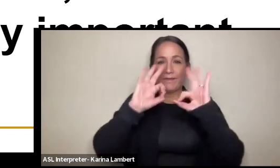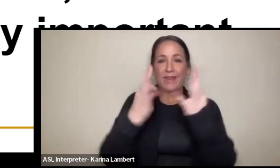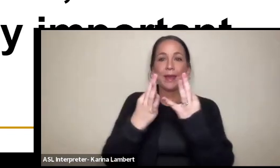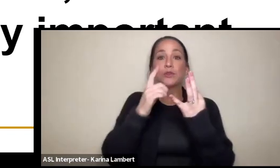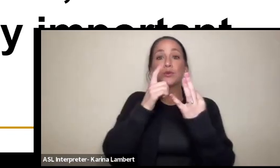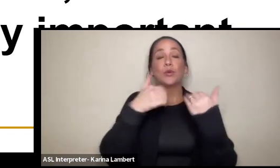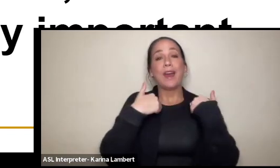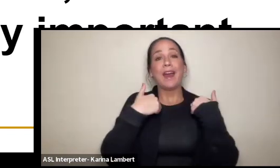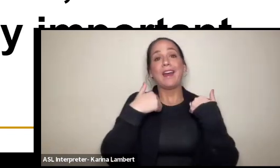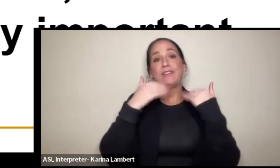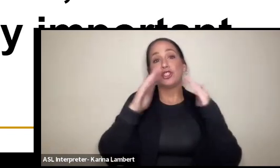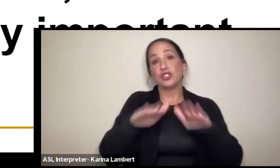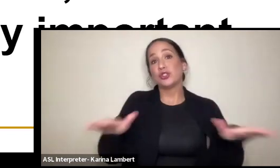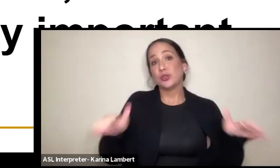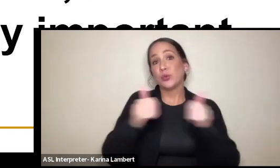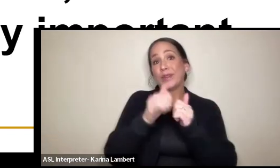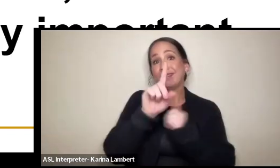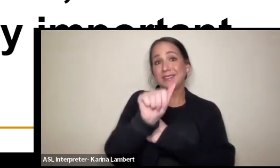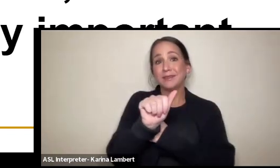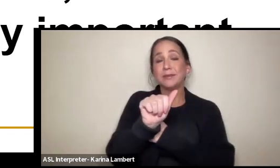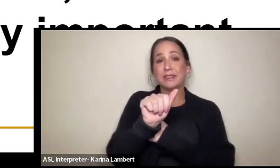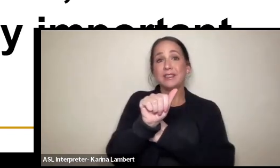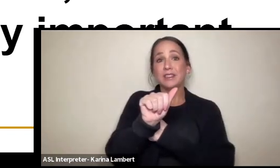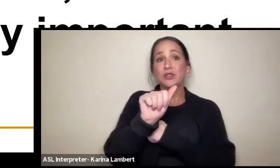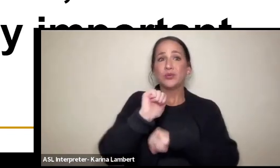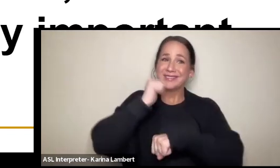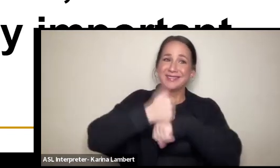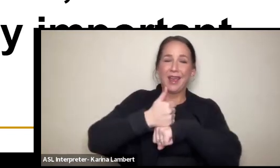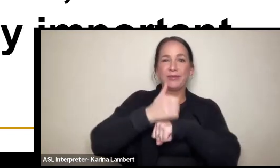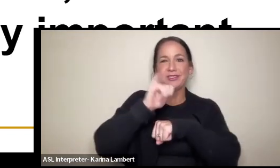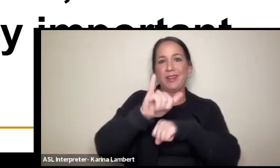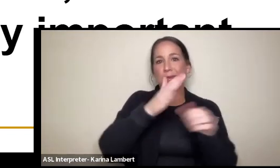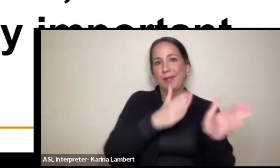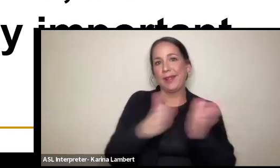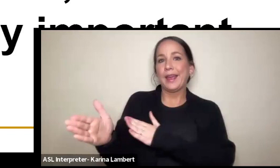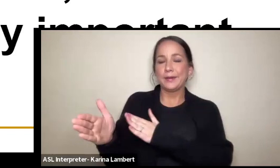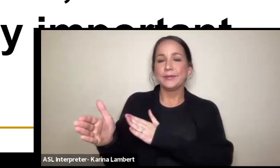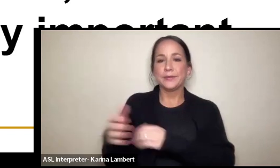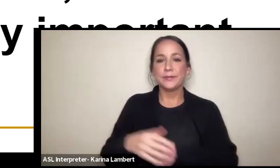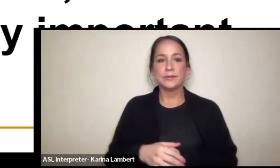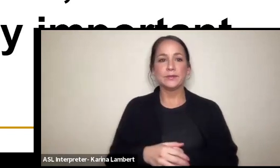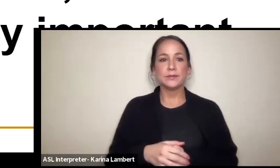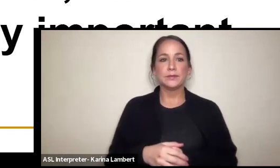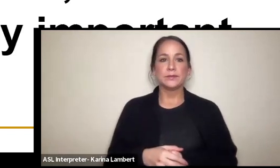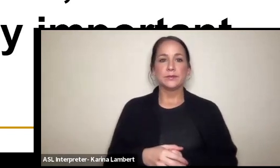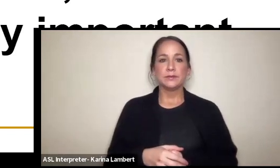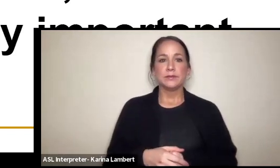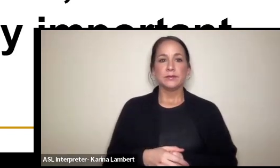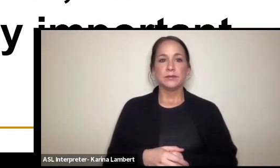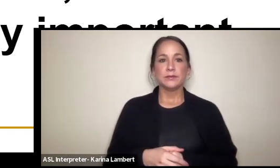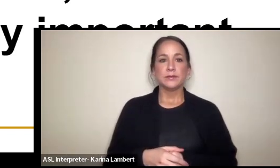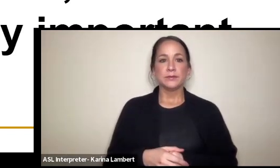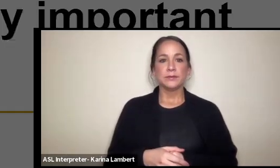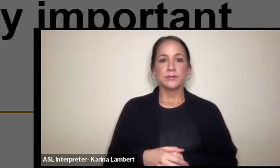with disabilities to establish that plan as well. The next slide.